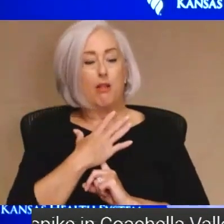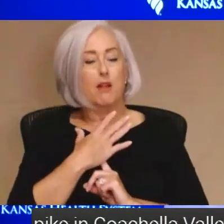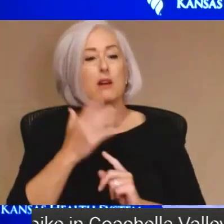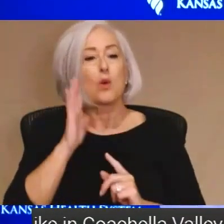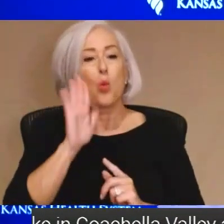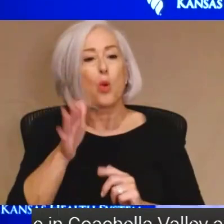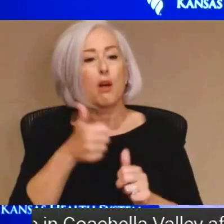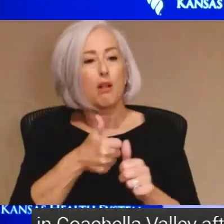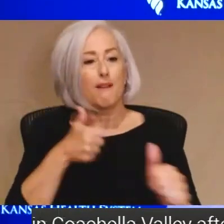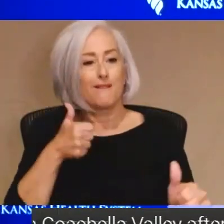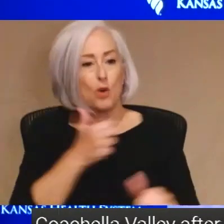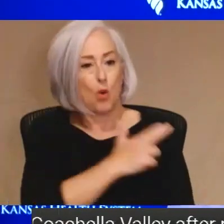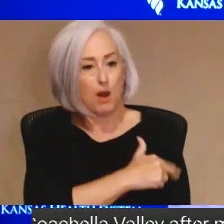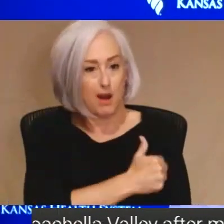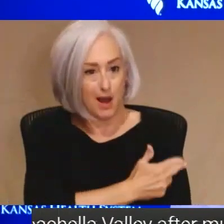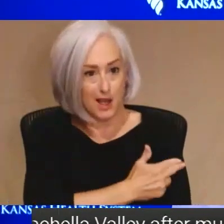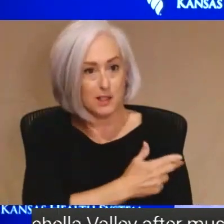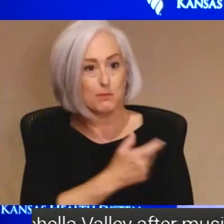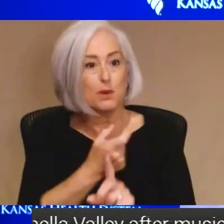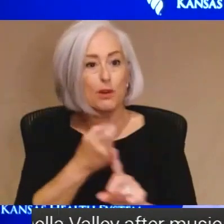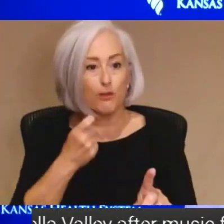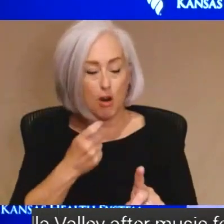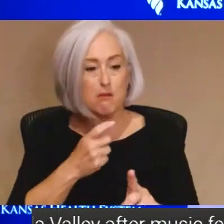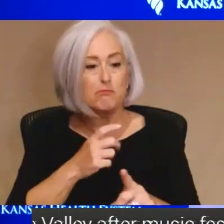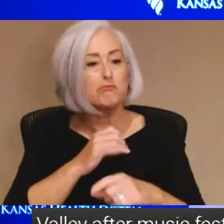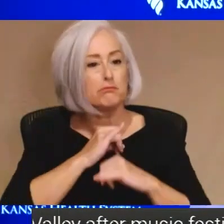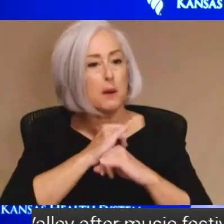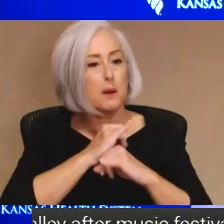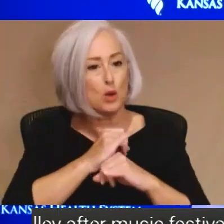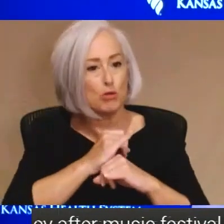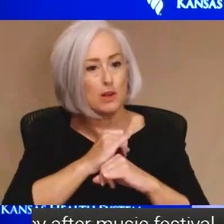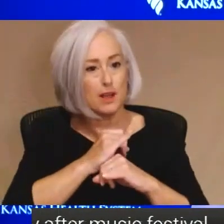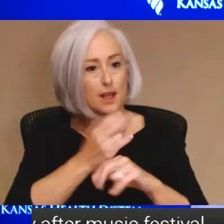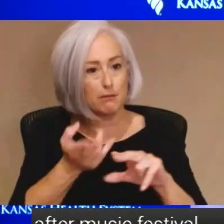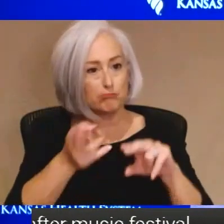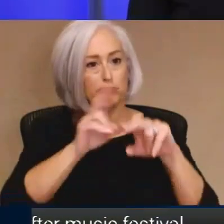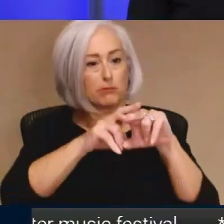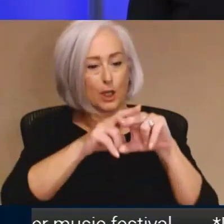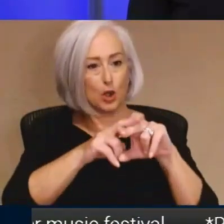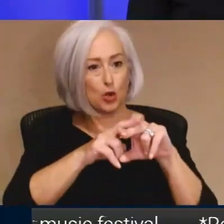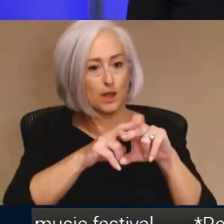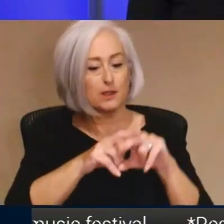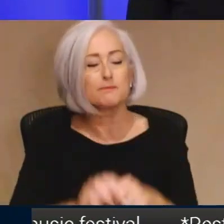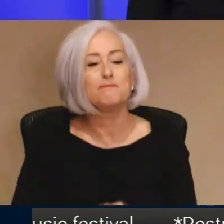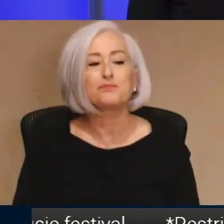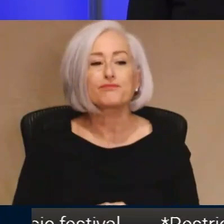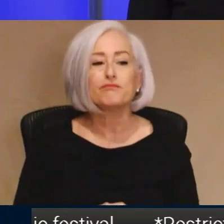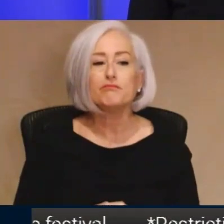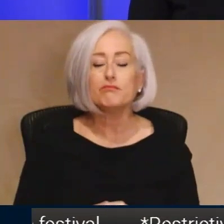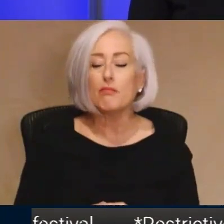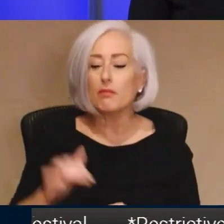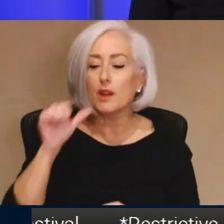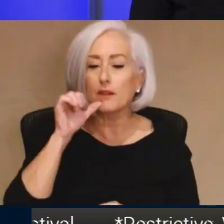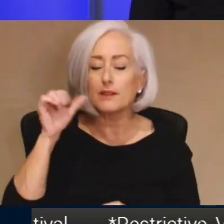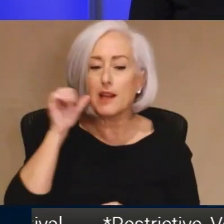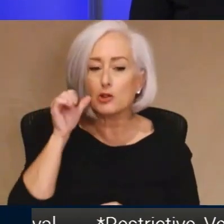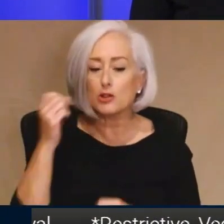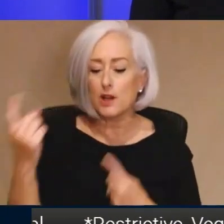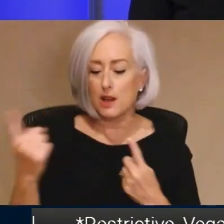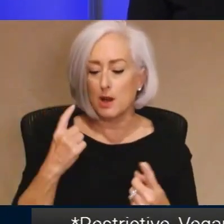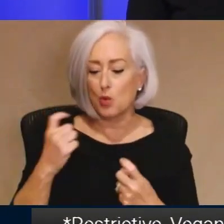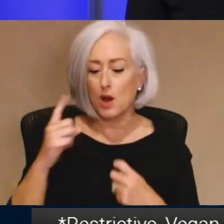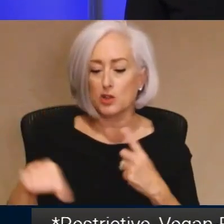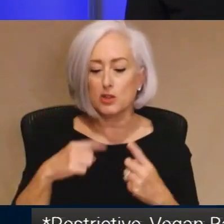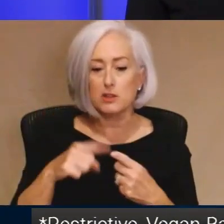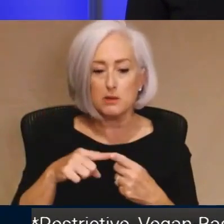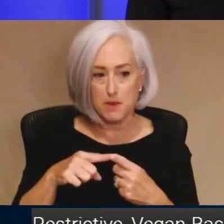built up immunity on an individual basis, but also at the community level as well. We got a question yesterday about our long haul clinic. Mm-hmm. And we know people are still